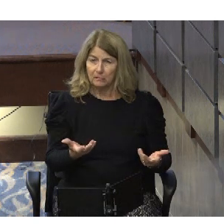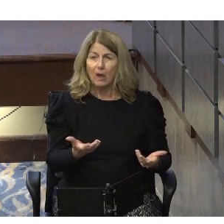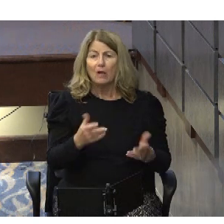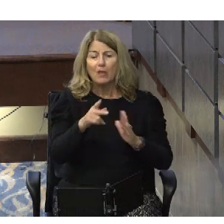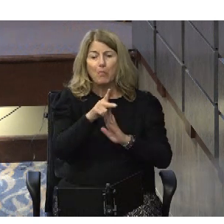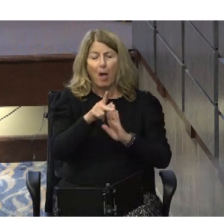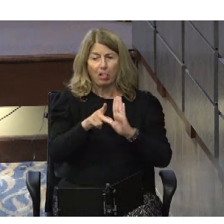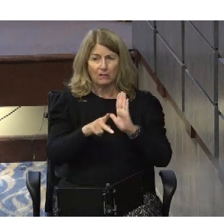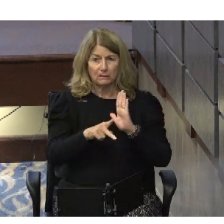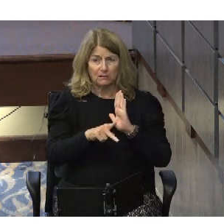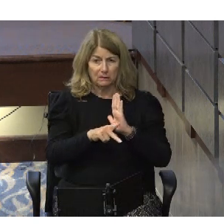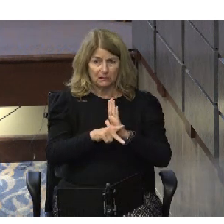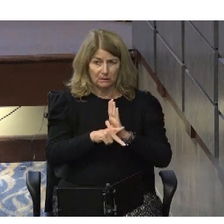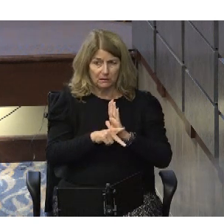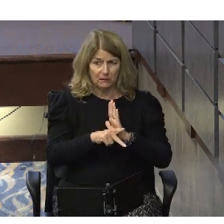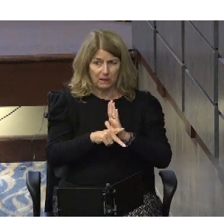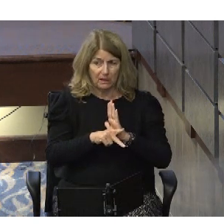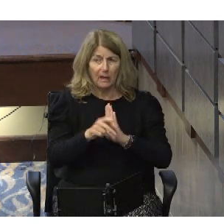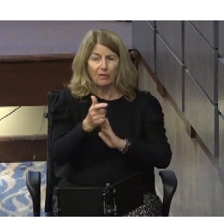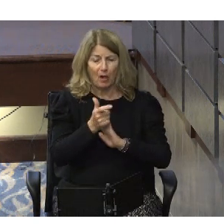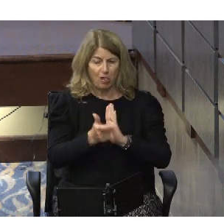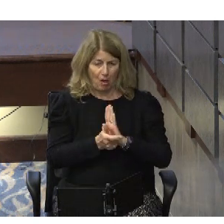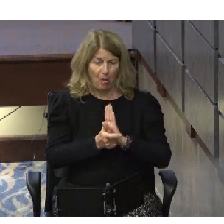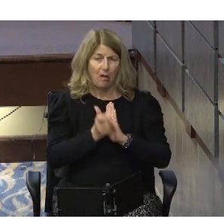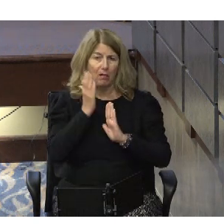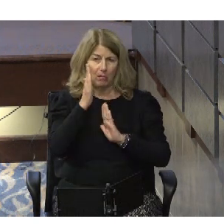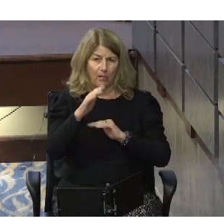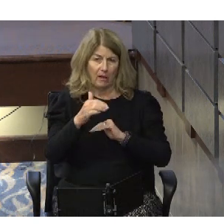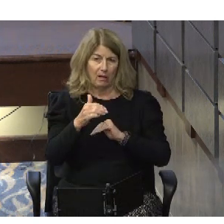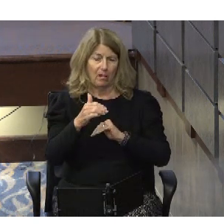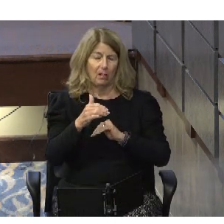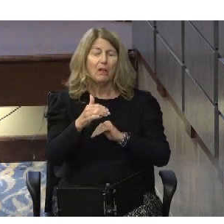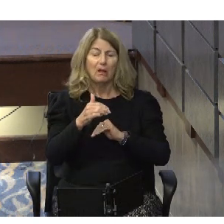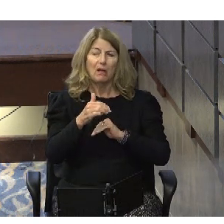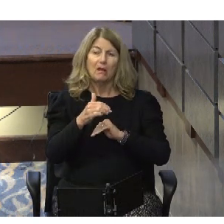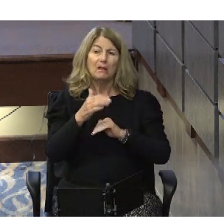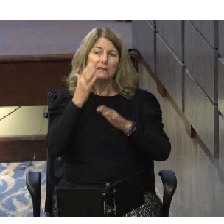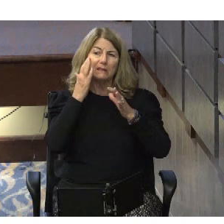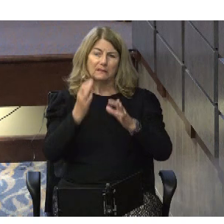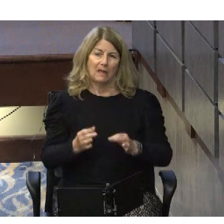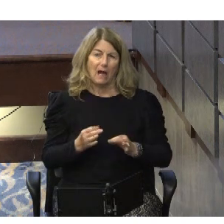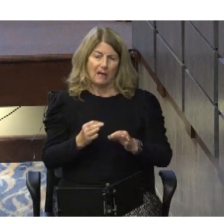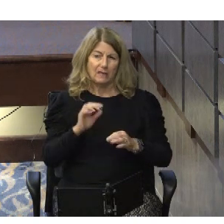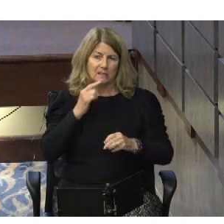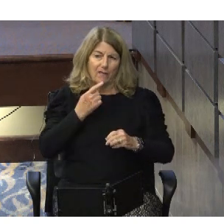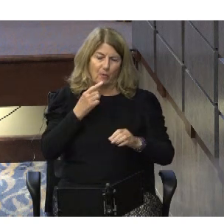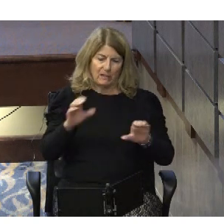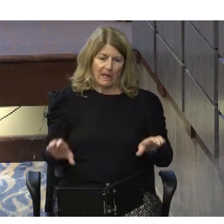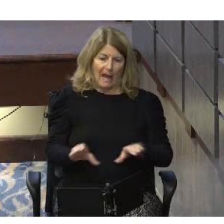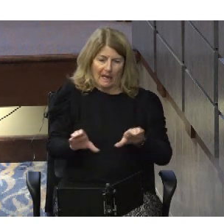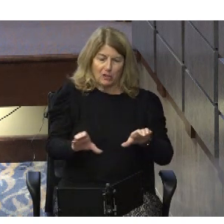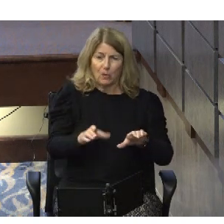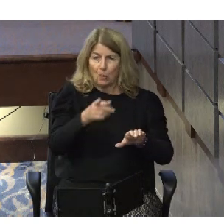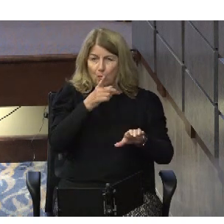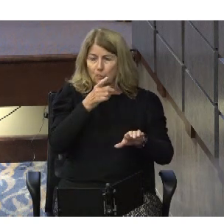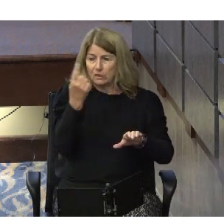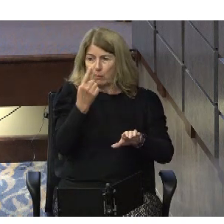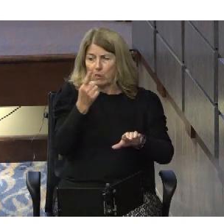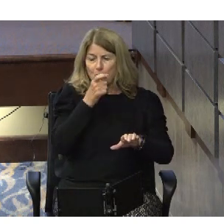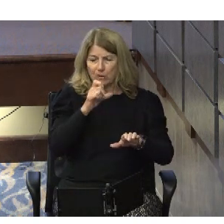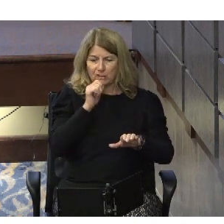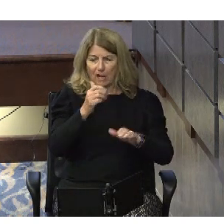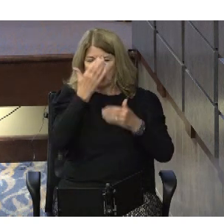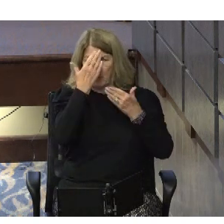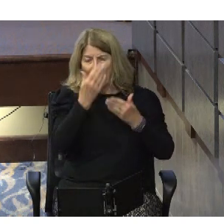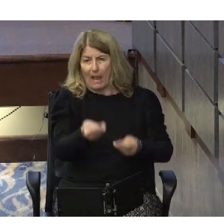Policies, leases, and the law certainly will dictate the severity of punitive action for someone who doesn't obey those.